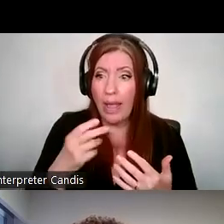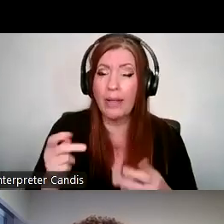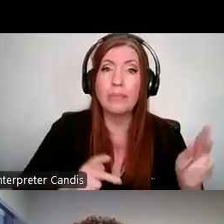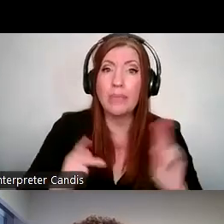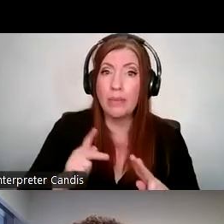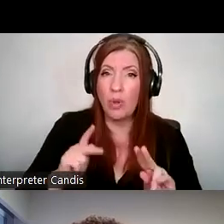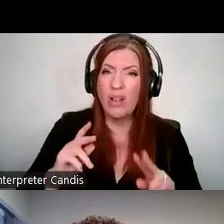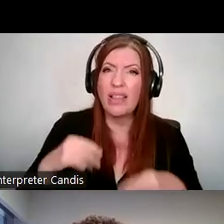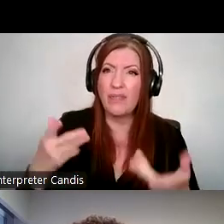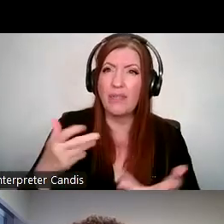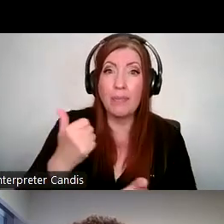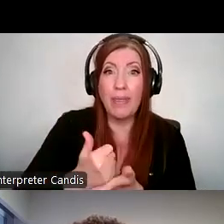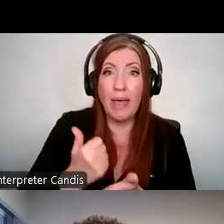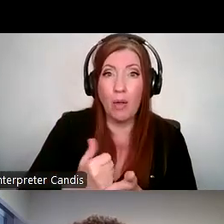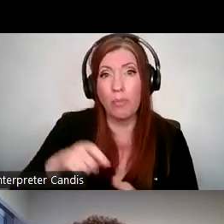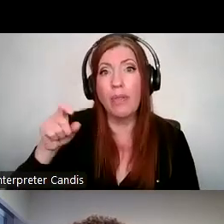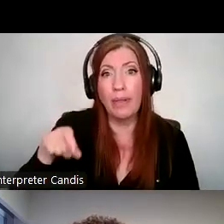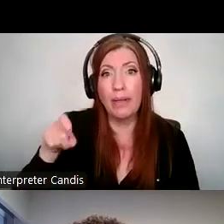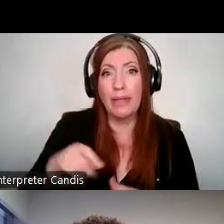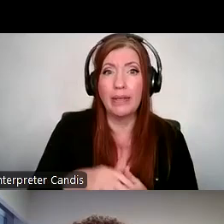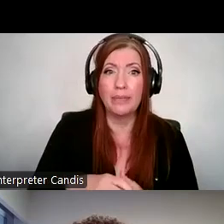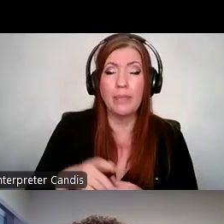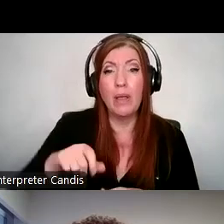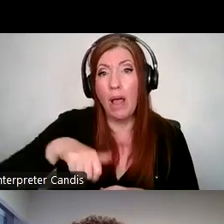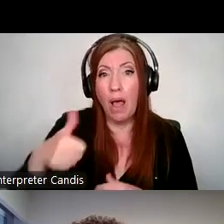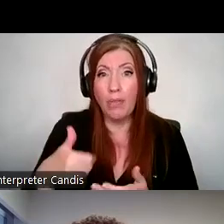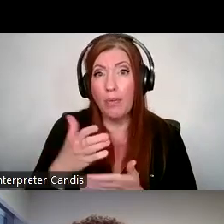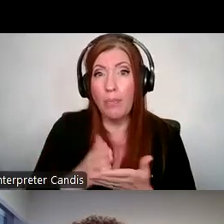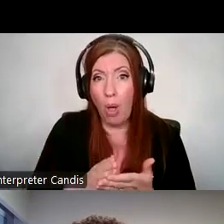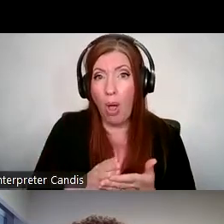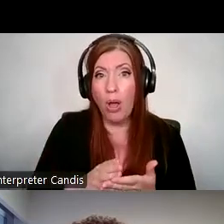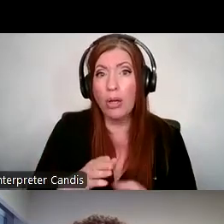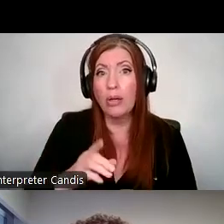need. The other aspect is